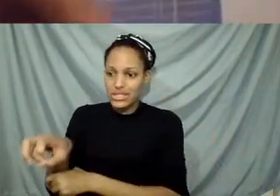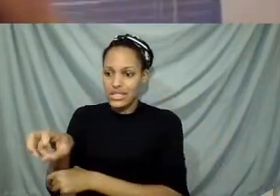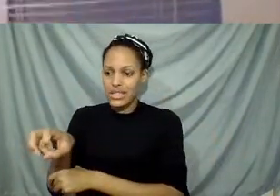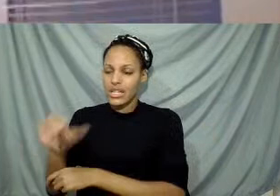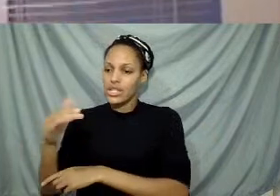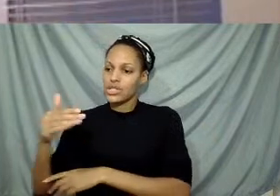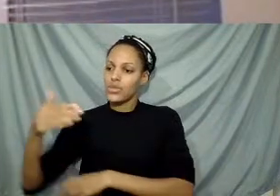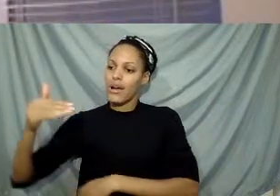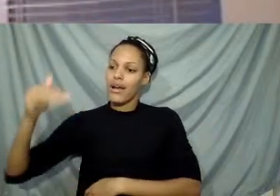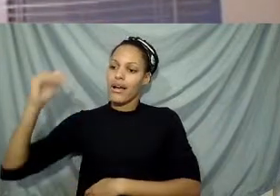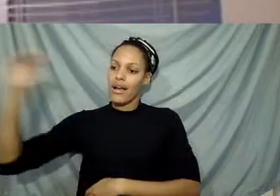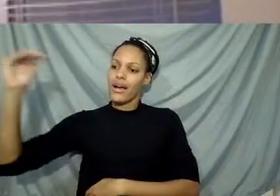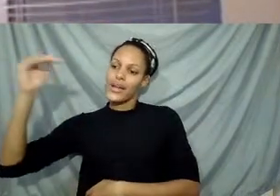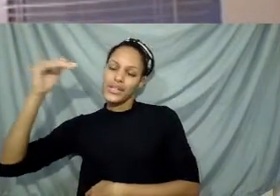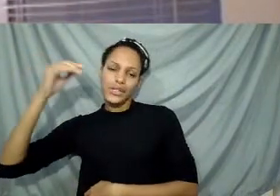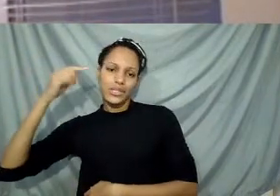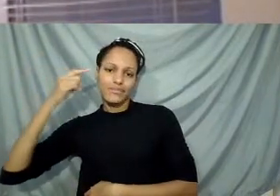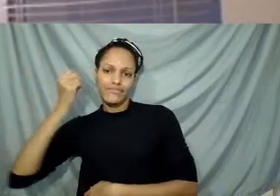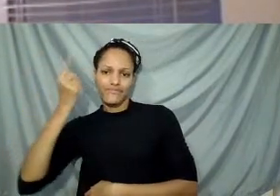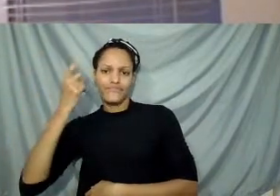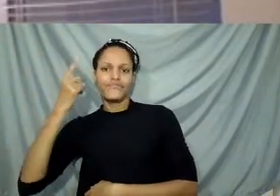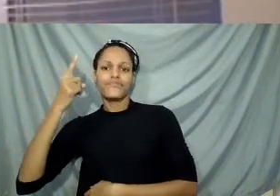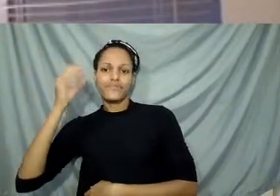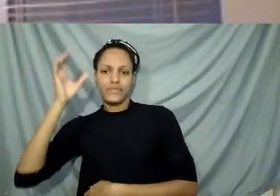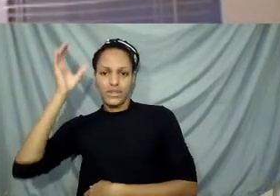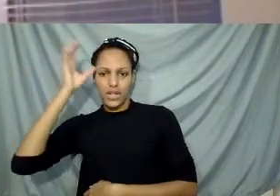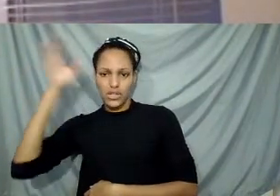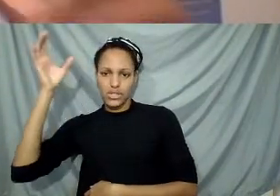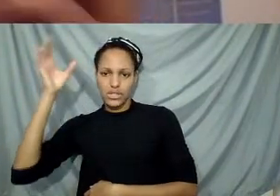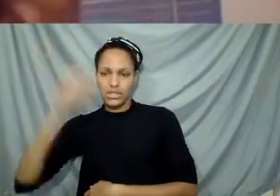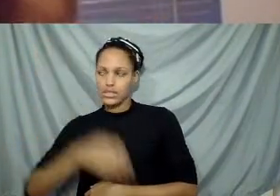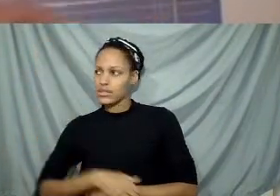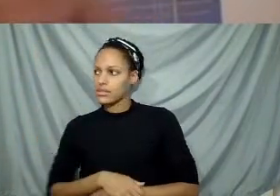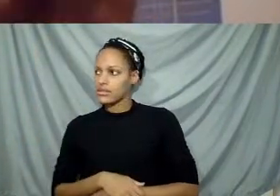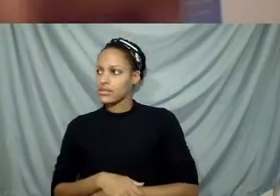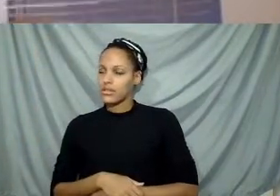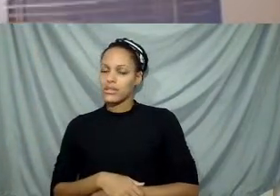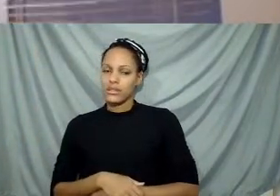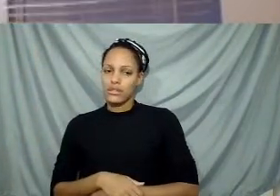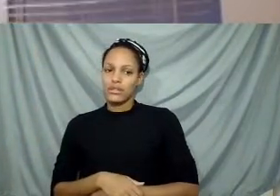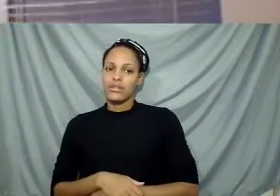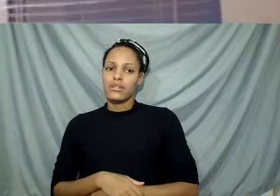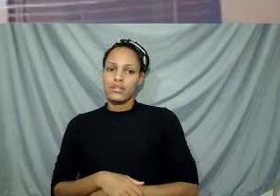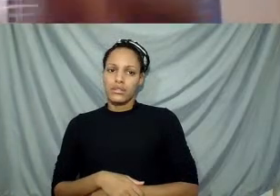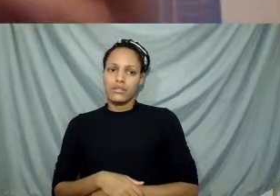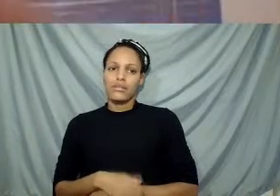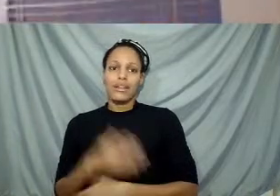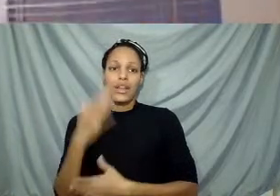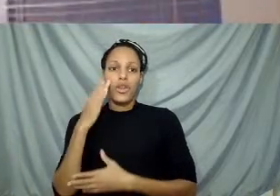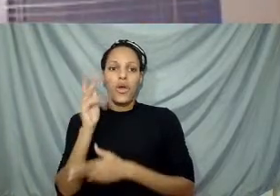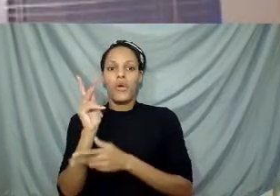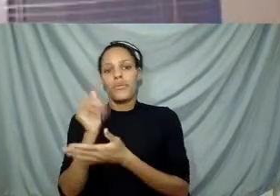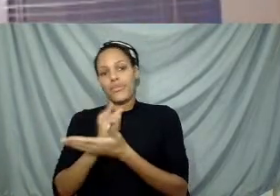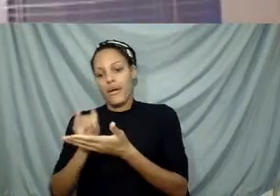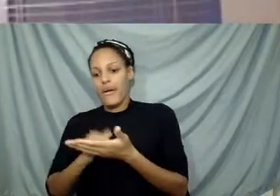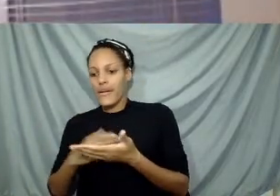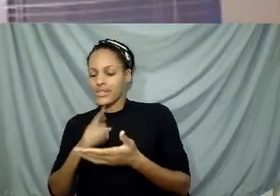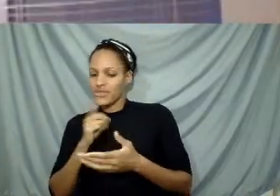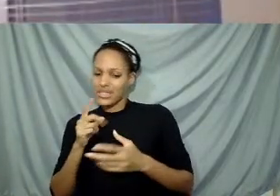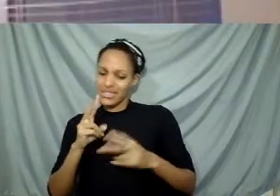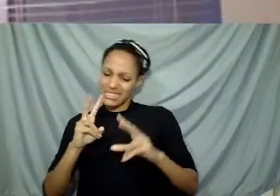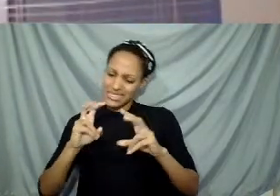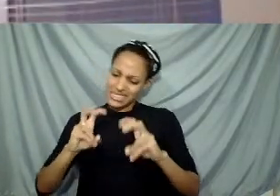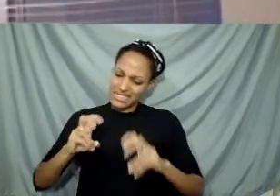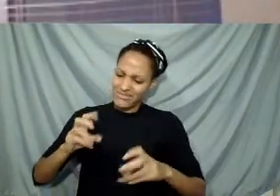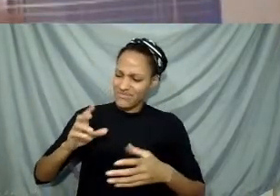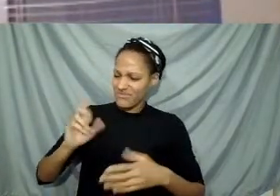consciousness. And in short, I'll keep it short, the arts are critical to that. And studying at Bernice Johnson